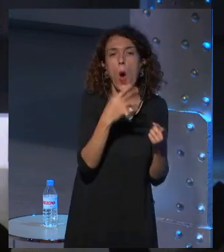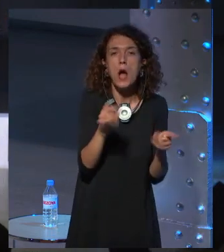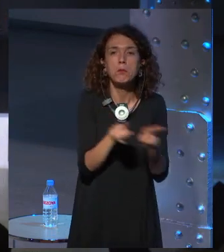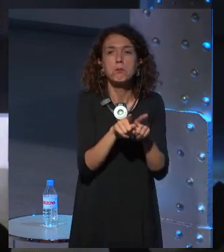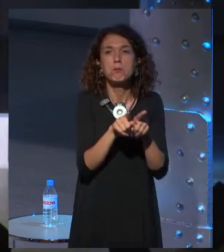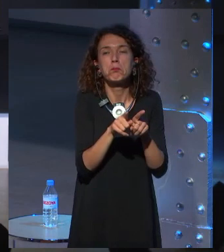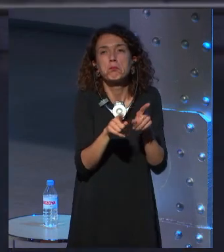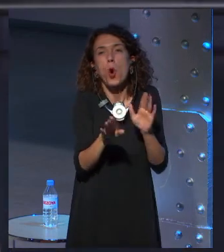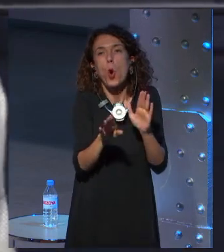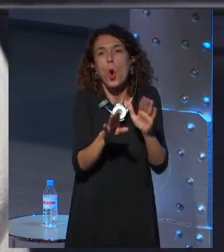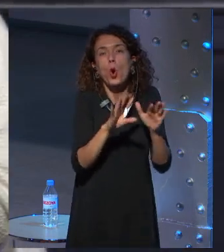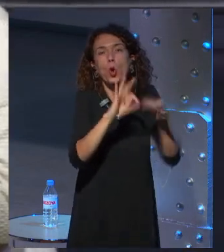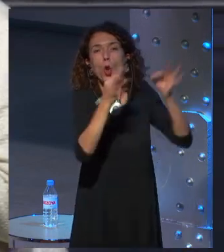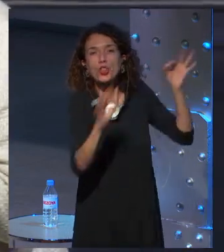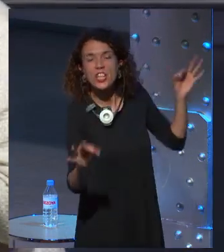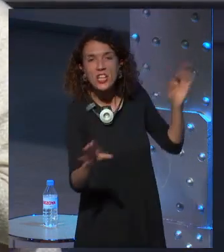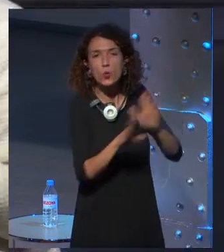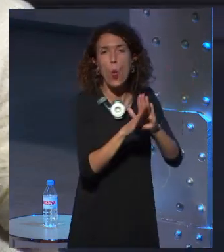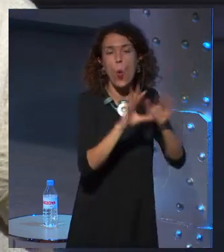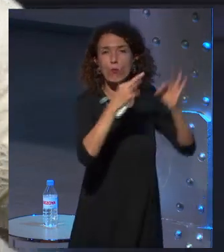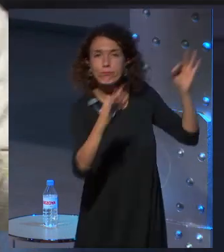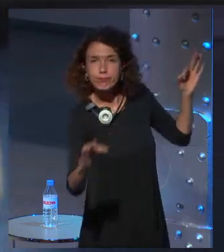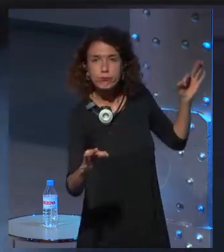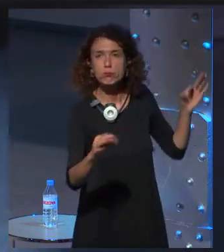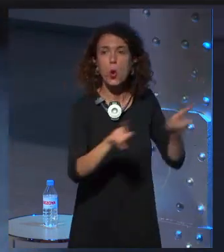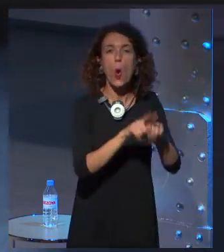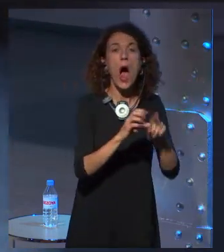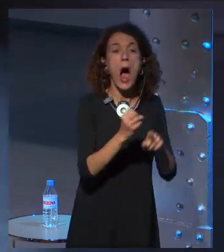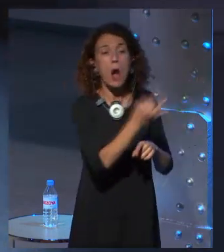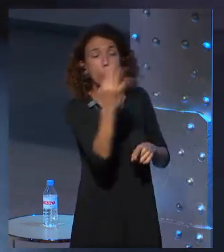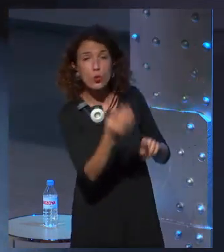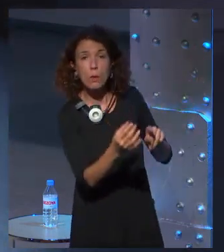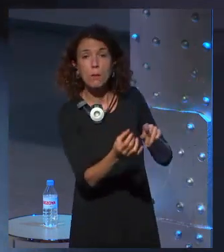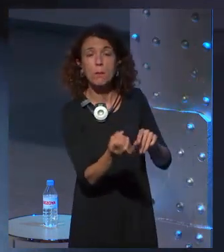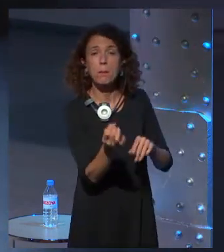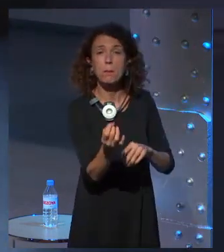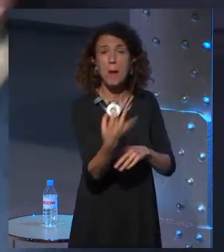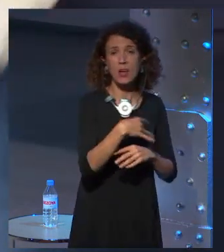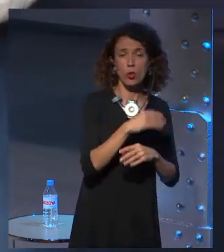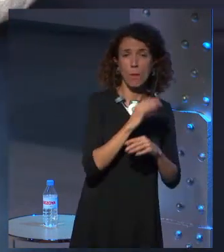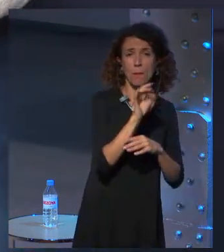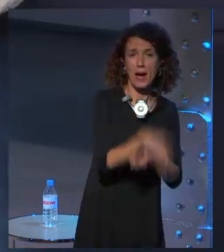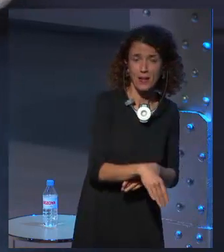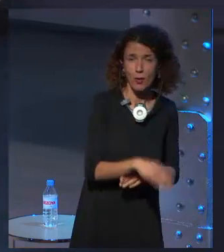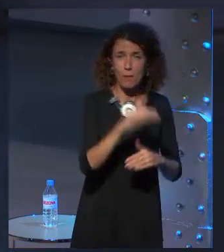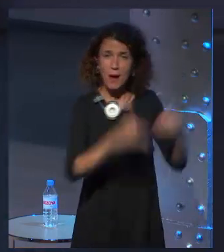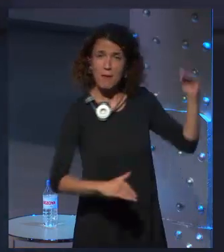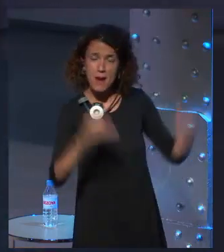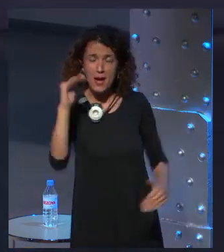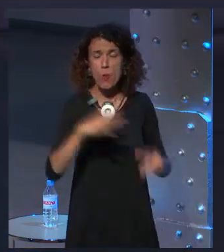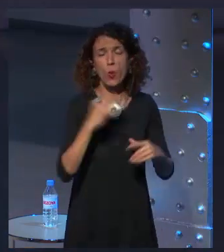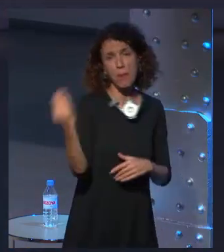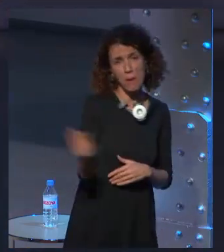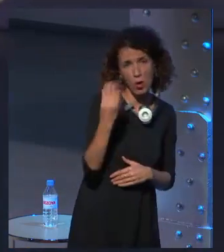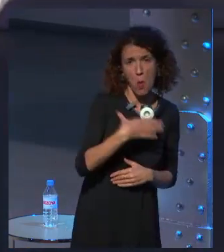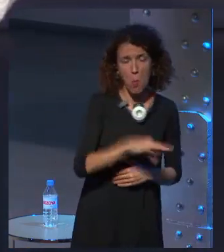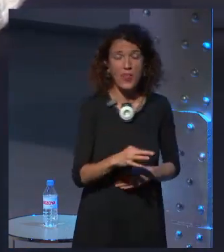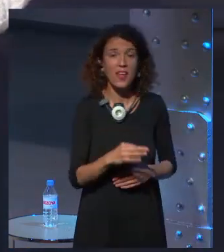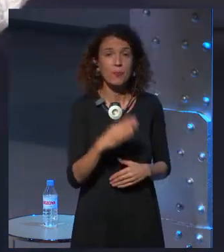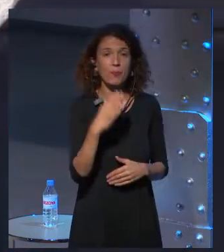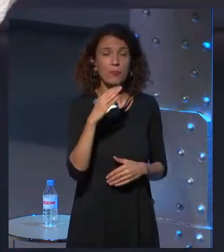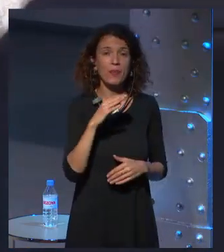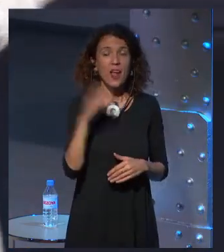of it. Chicken has less of it. Many of us in the room have a little bit more of it. Einsteins of the world have a lot of